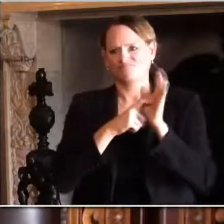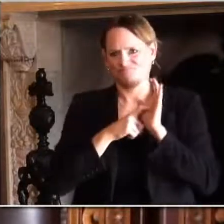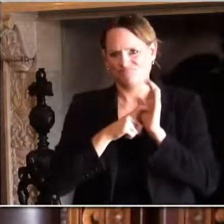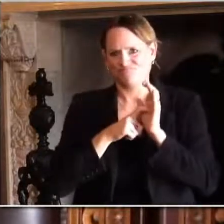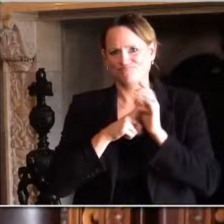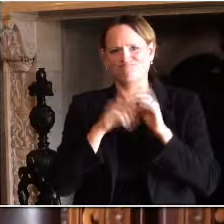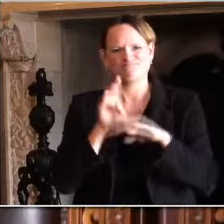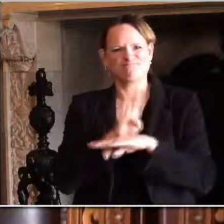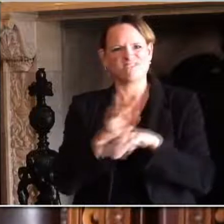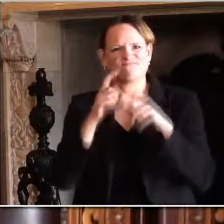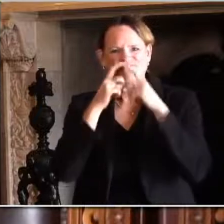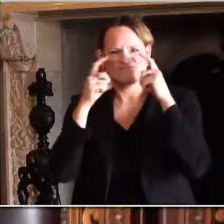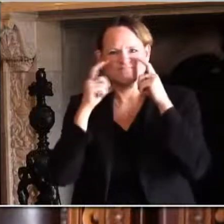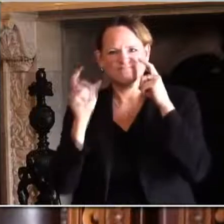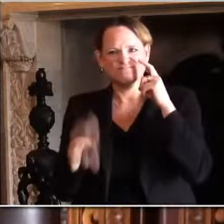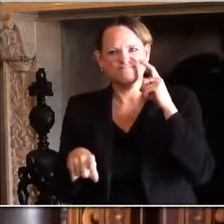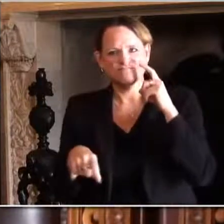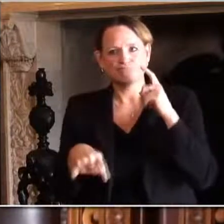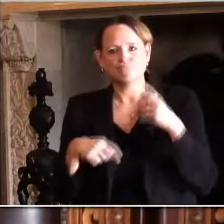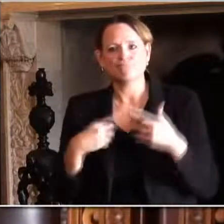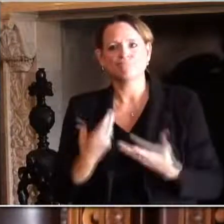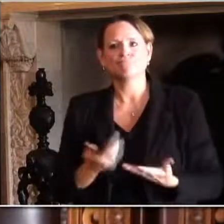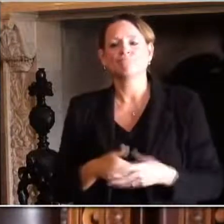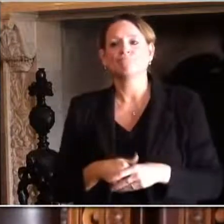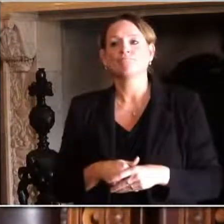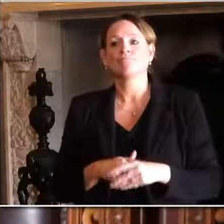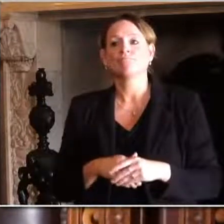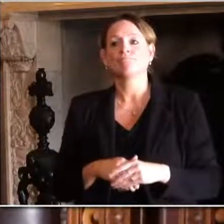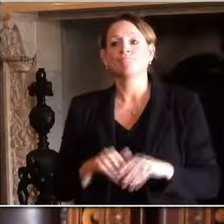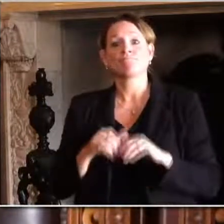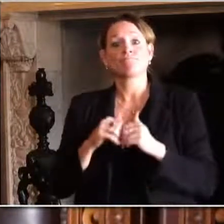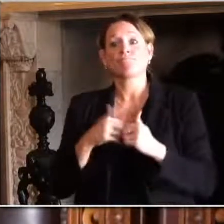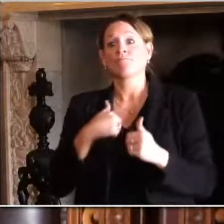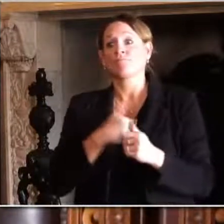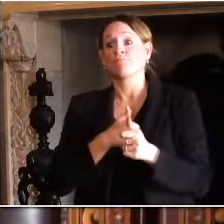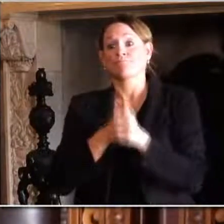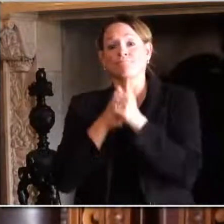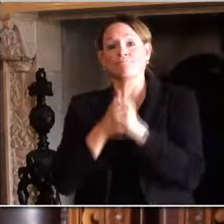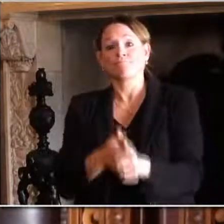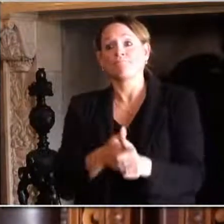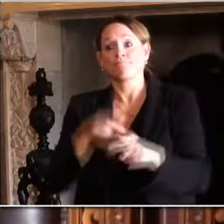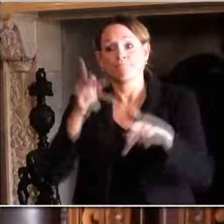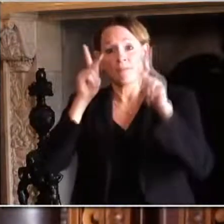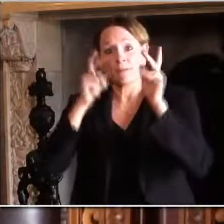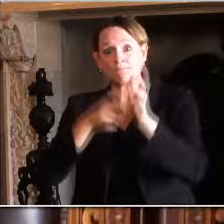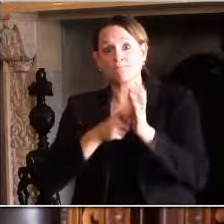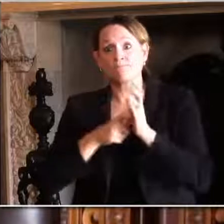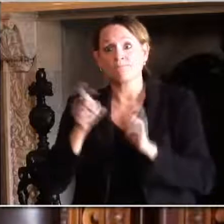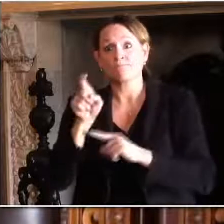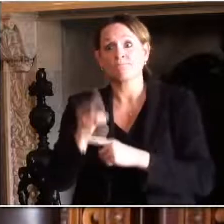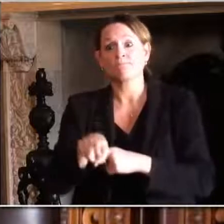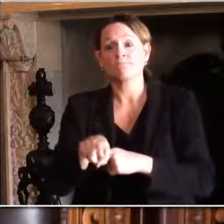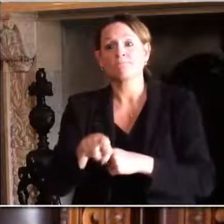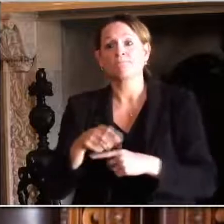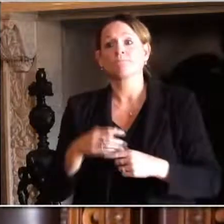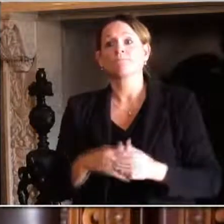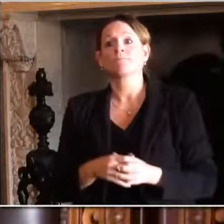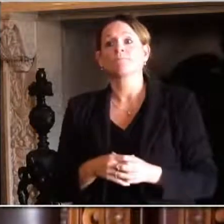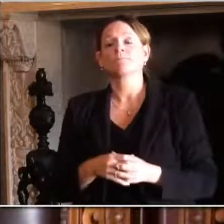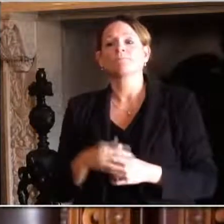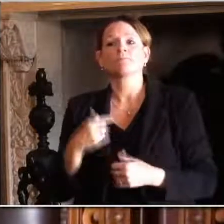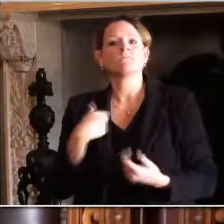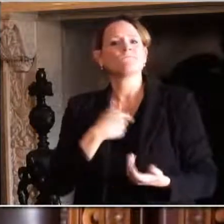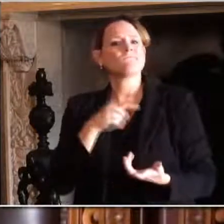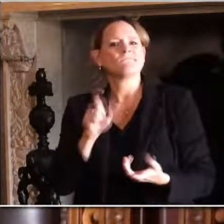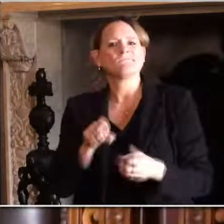before, in terms of compliance and enforcement, is that I think we need to ask people to do the right thing,